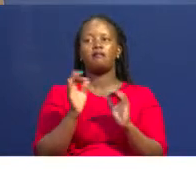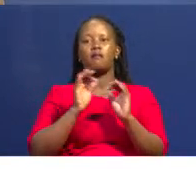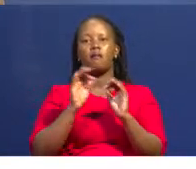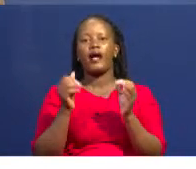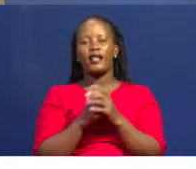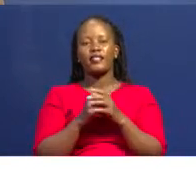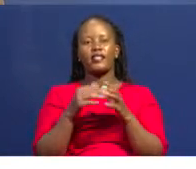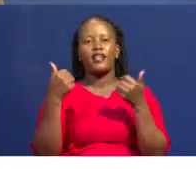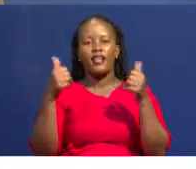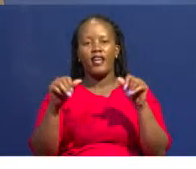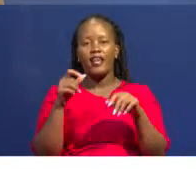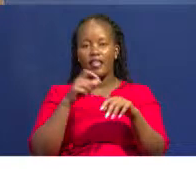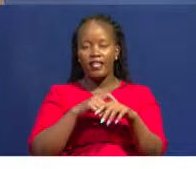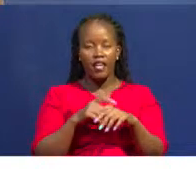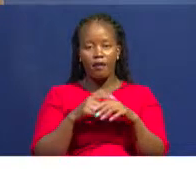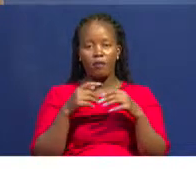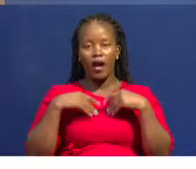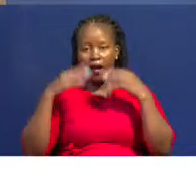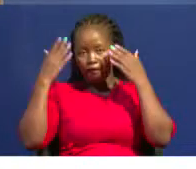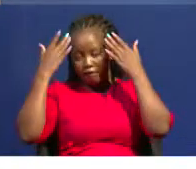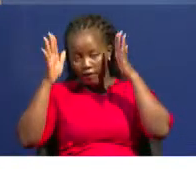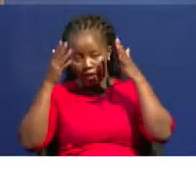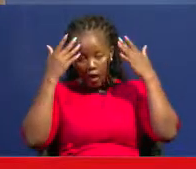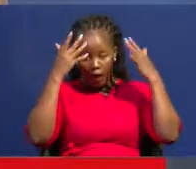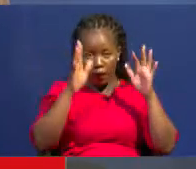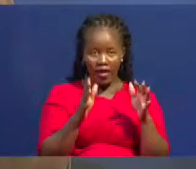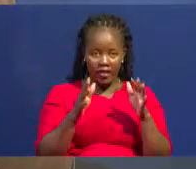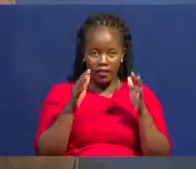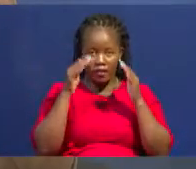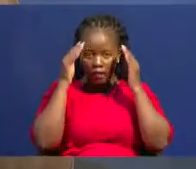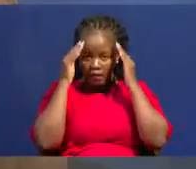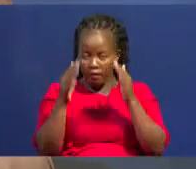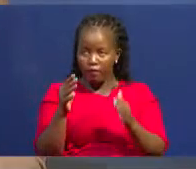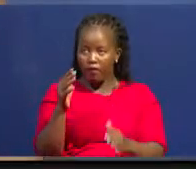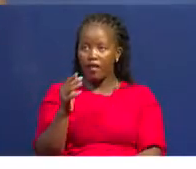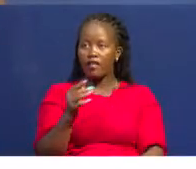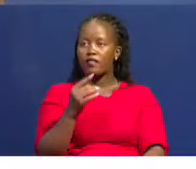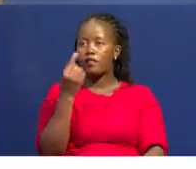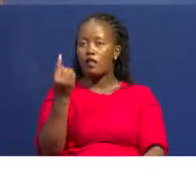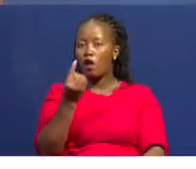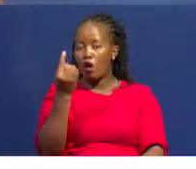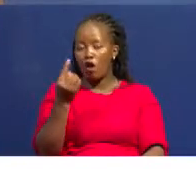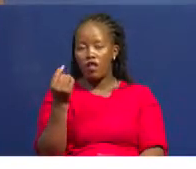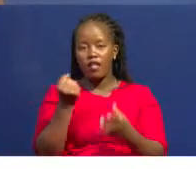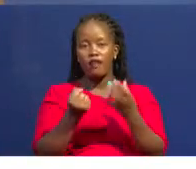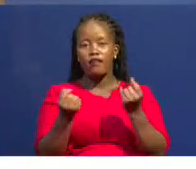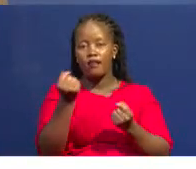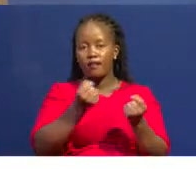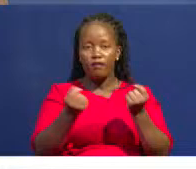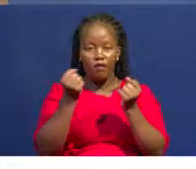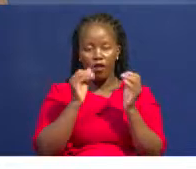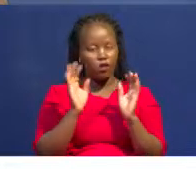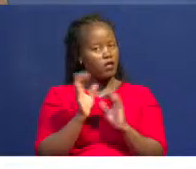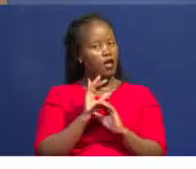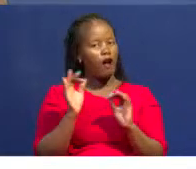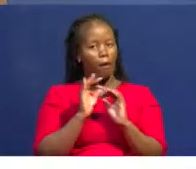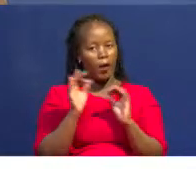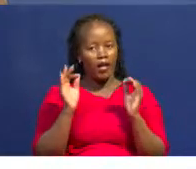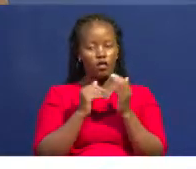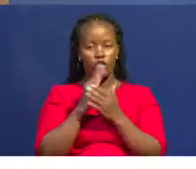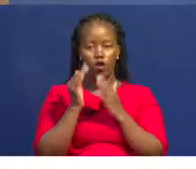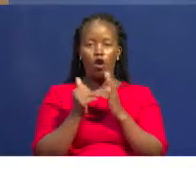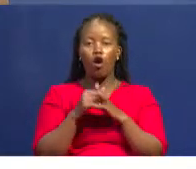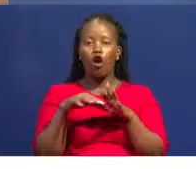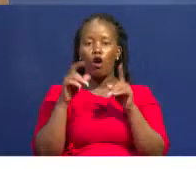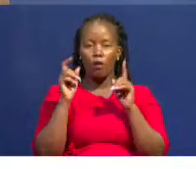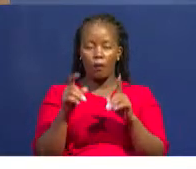we have campaigning, don't look for only vehicles. Let this thing